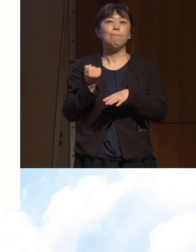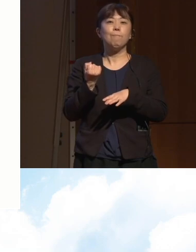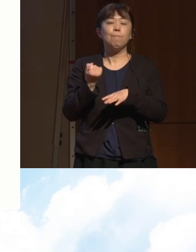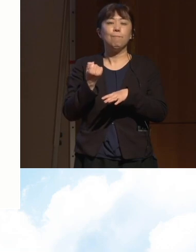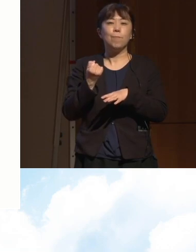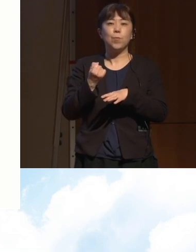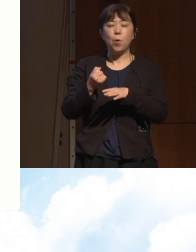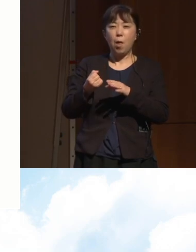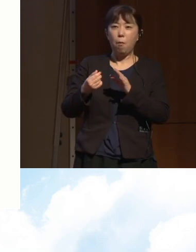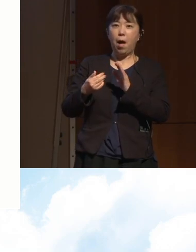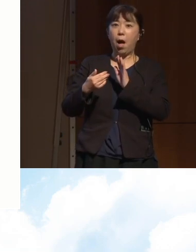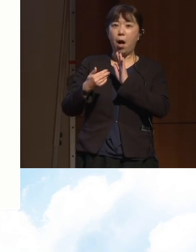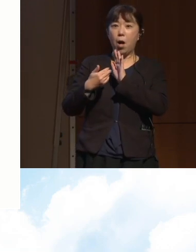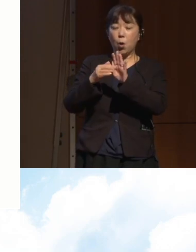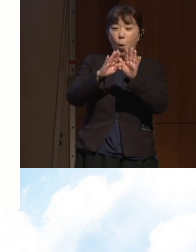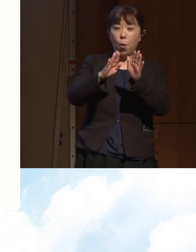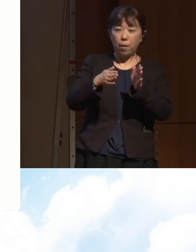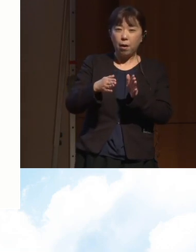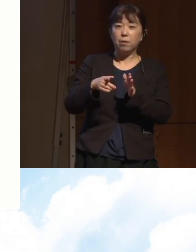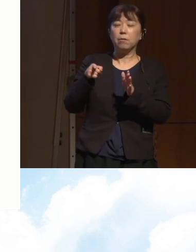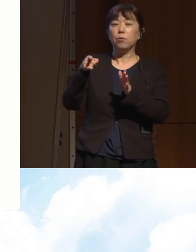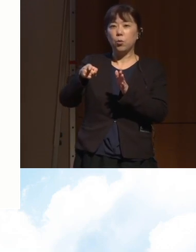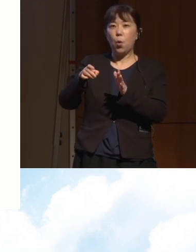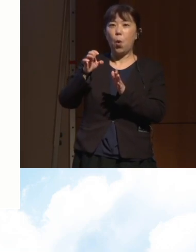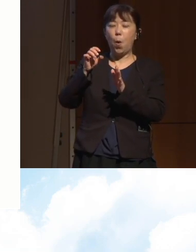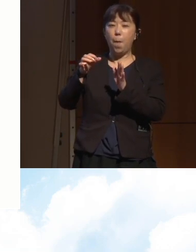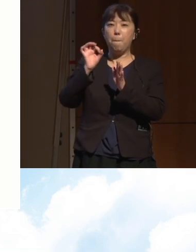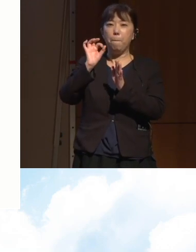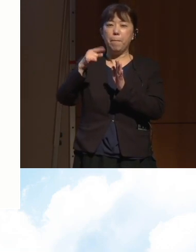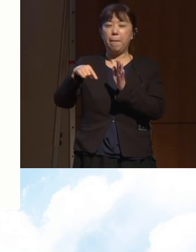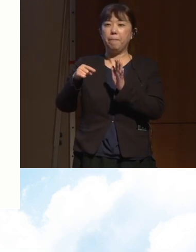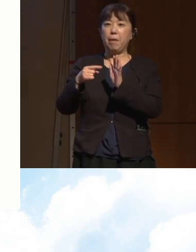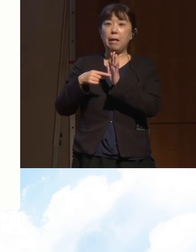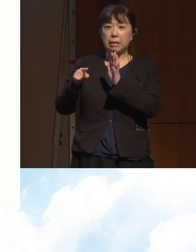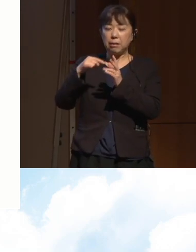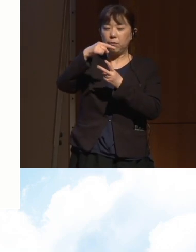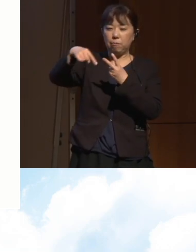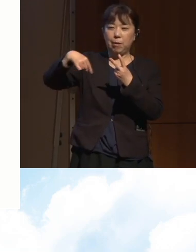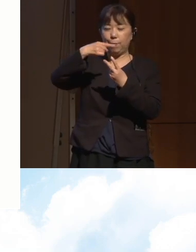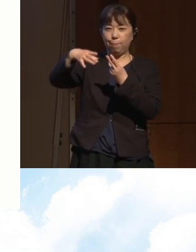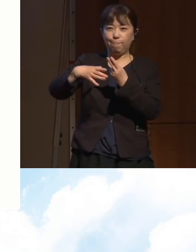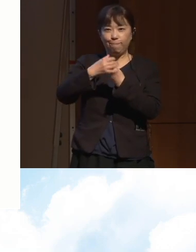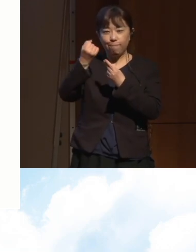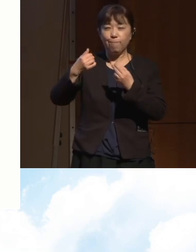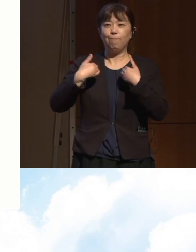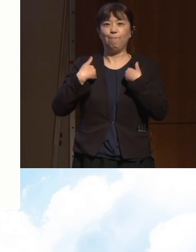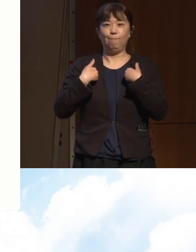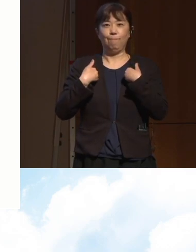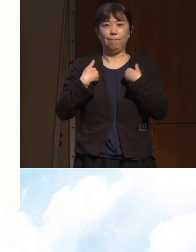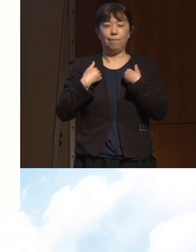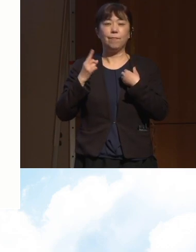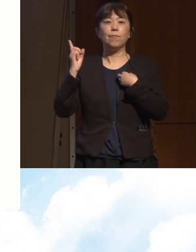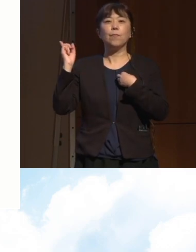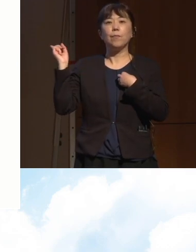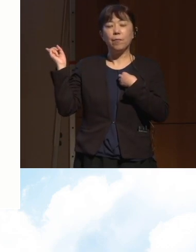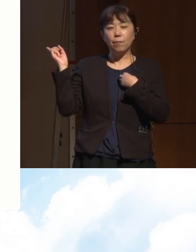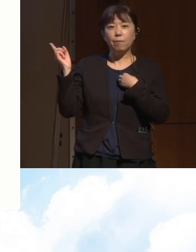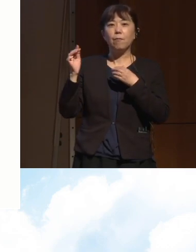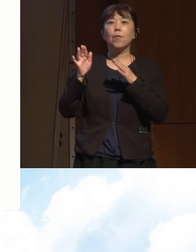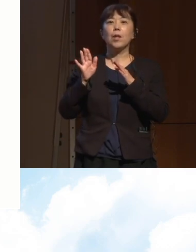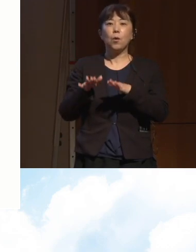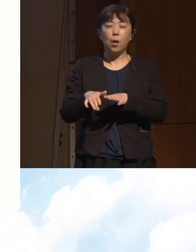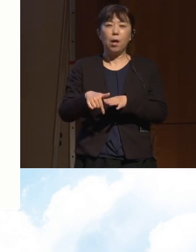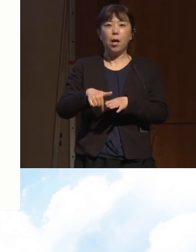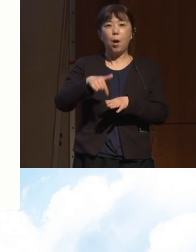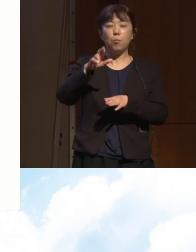T cells, and that's DNA and viral vectors, and it was called a heterologous prime boost. So when you give these two things together with